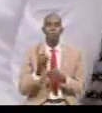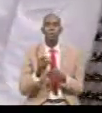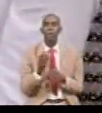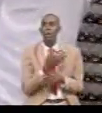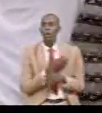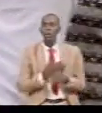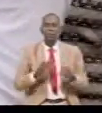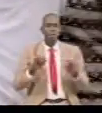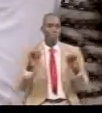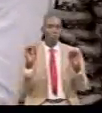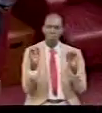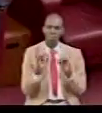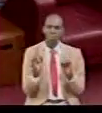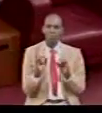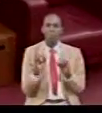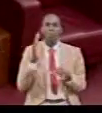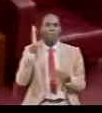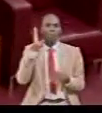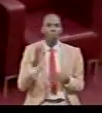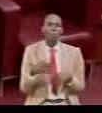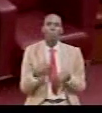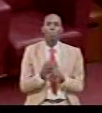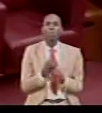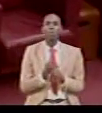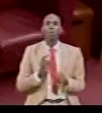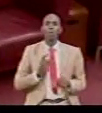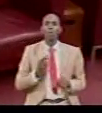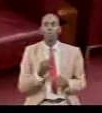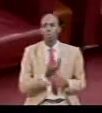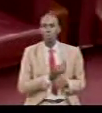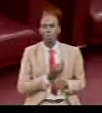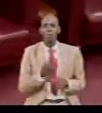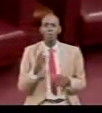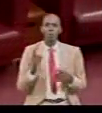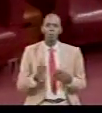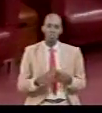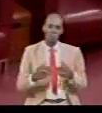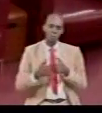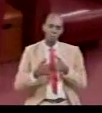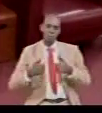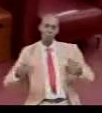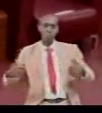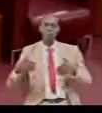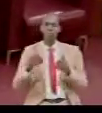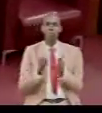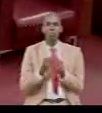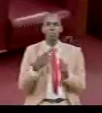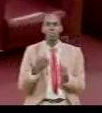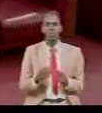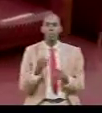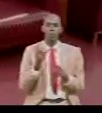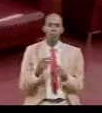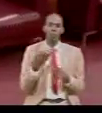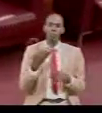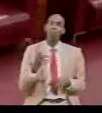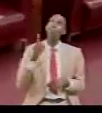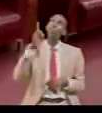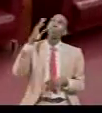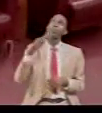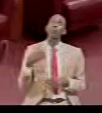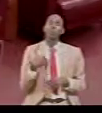nothing will make us think of parting with the word of the God we love.